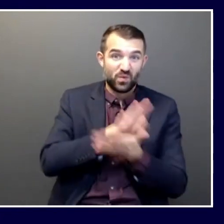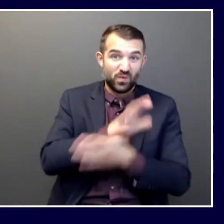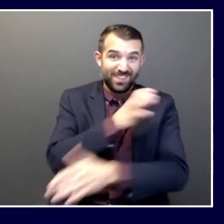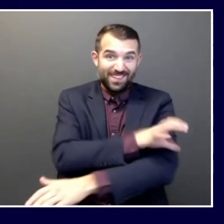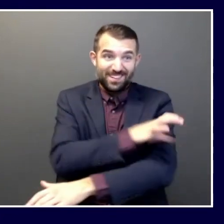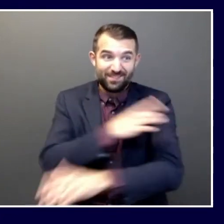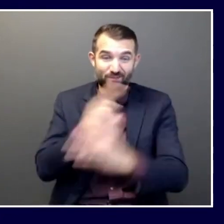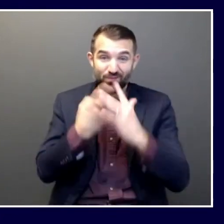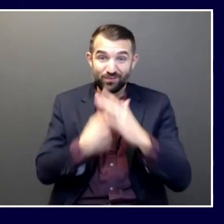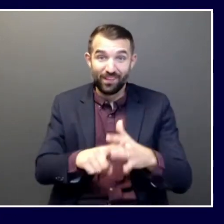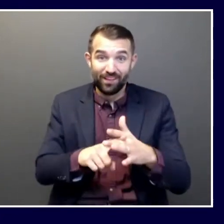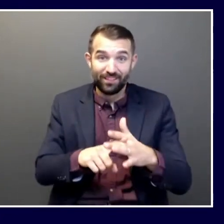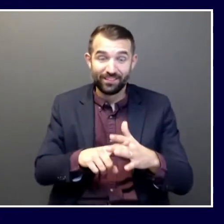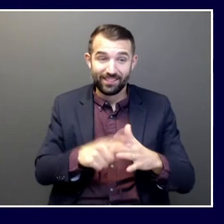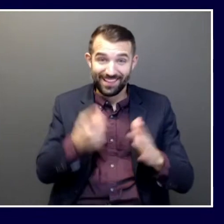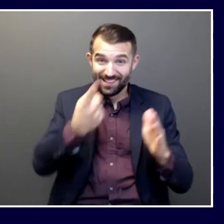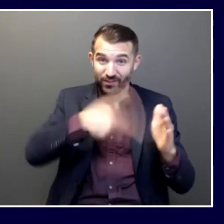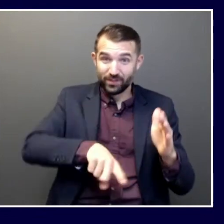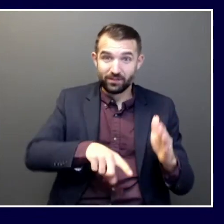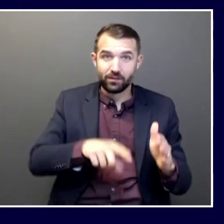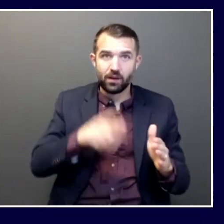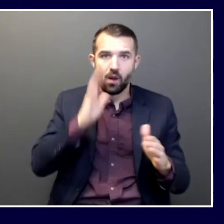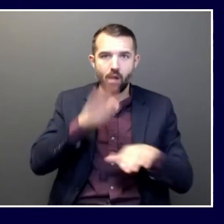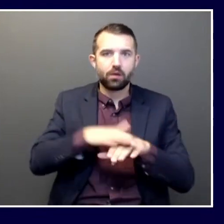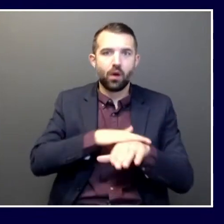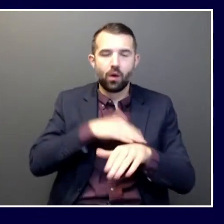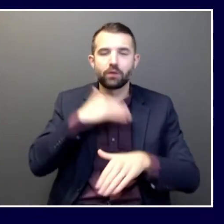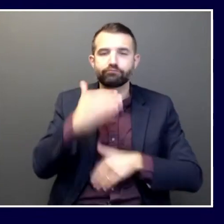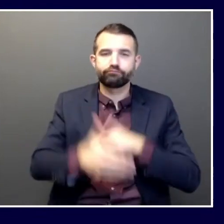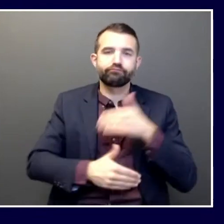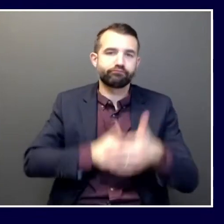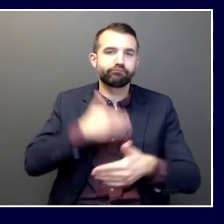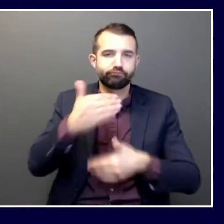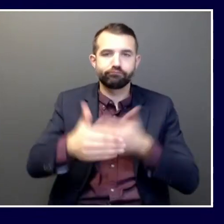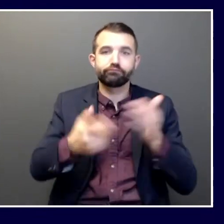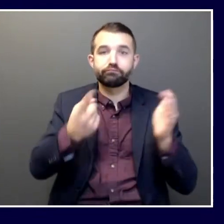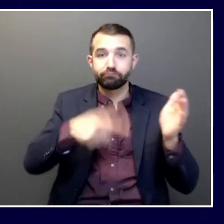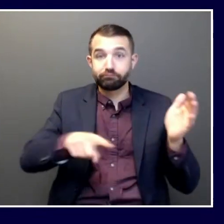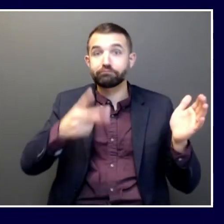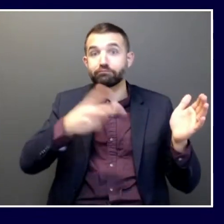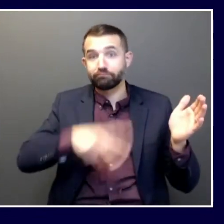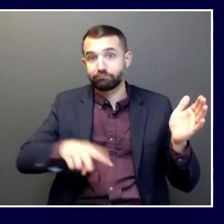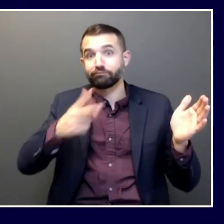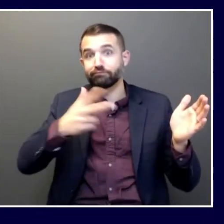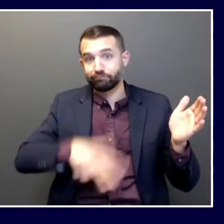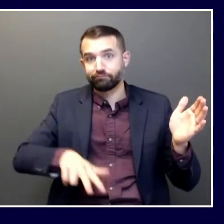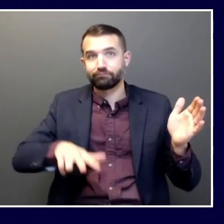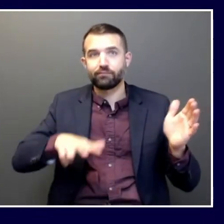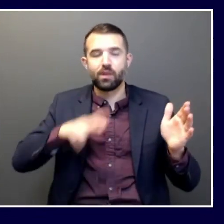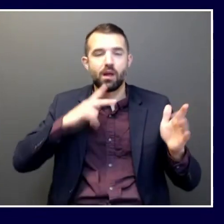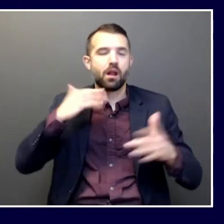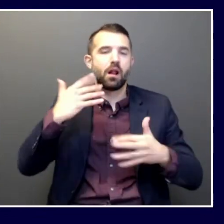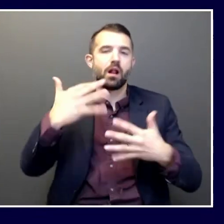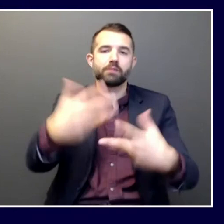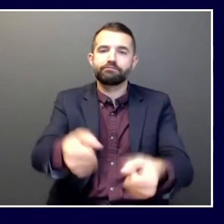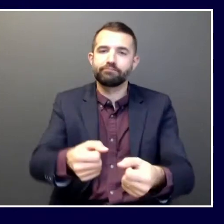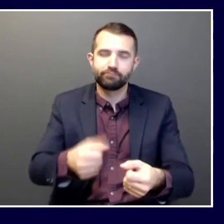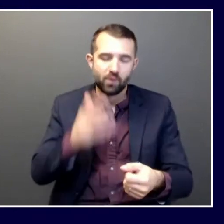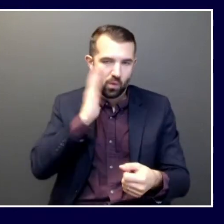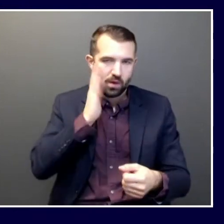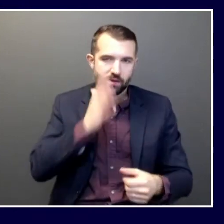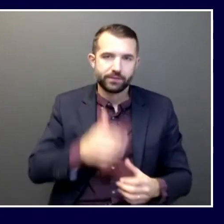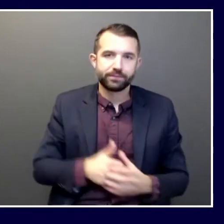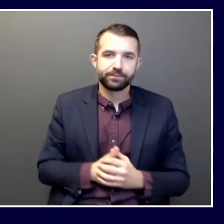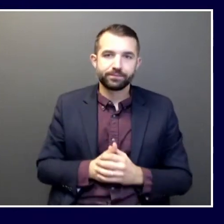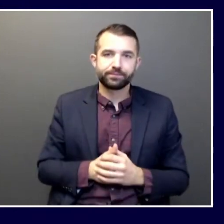They're going to start gradually, and they'll be building up over the week of the 8th and over the week of the 15th. So okay, I guess the corollary